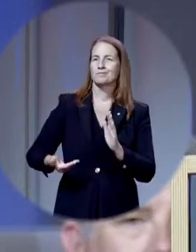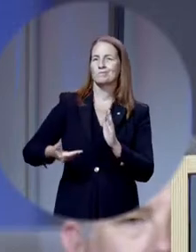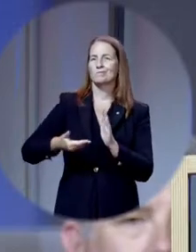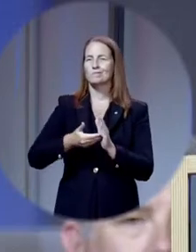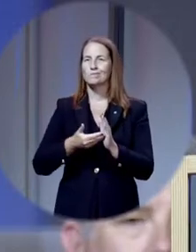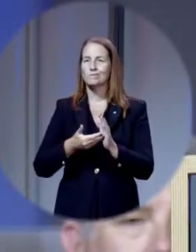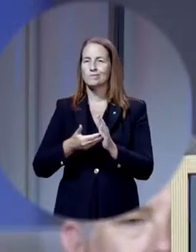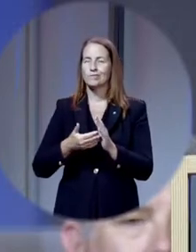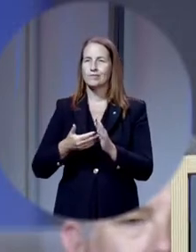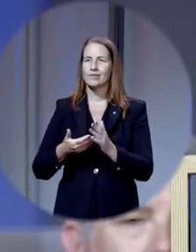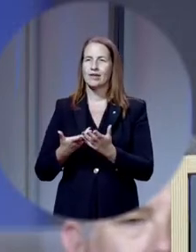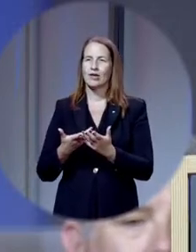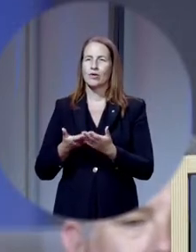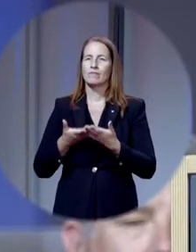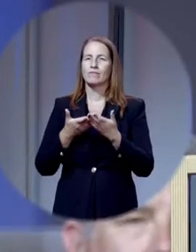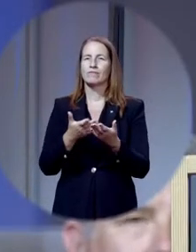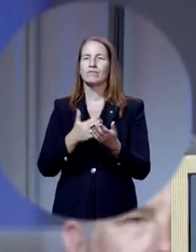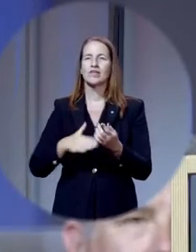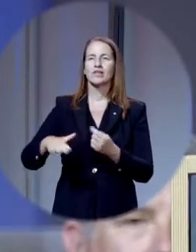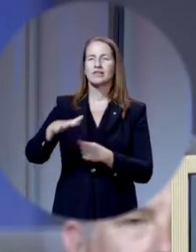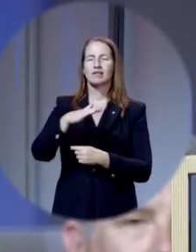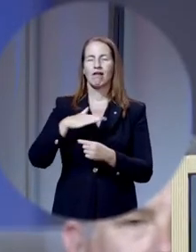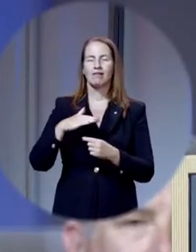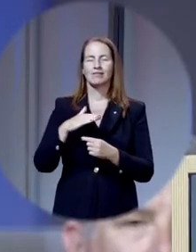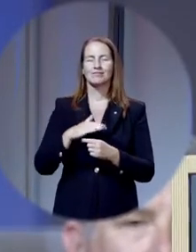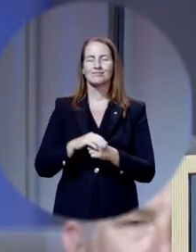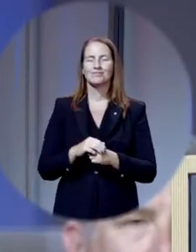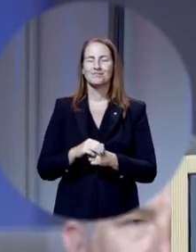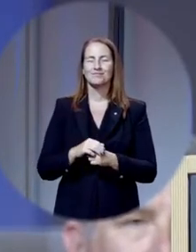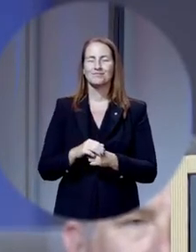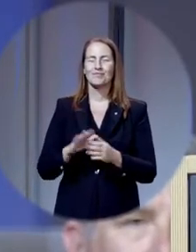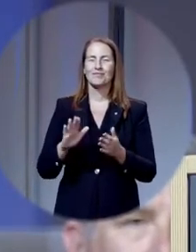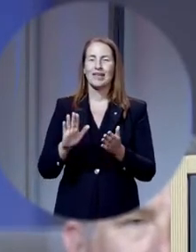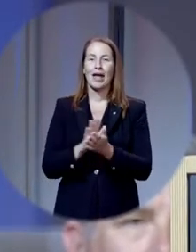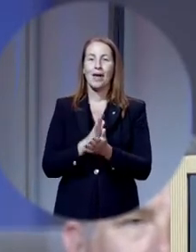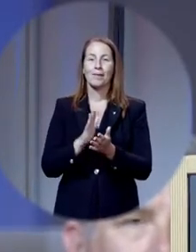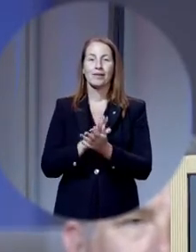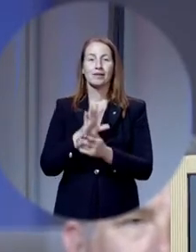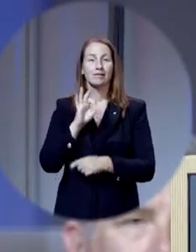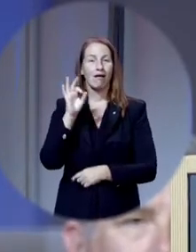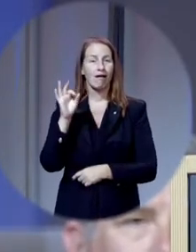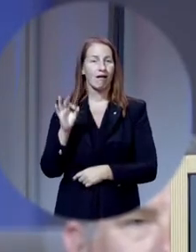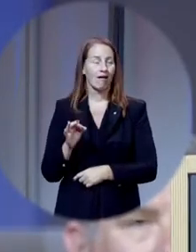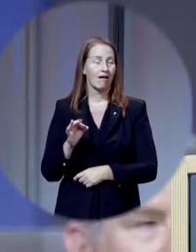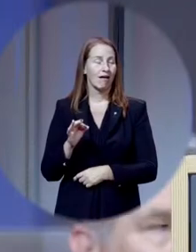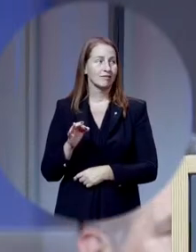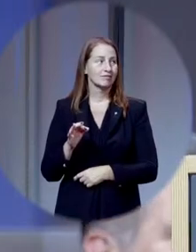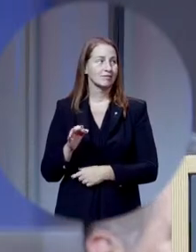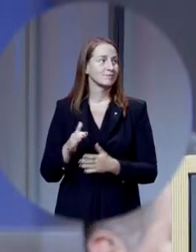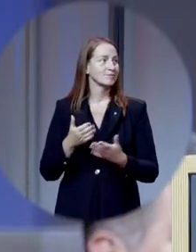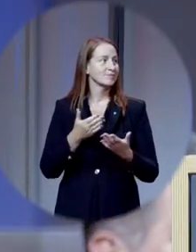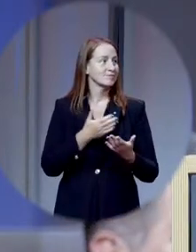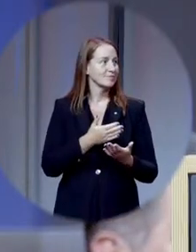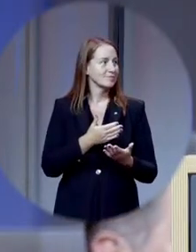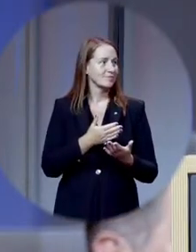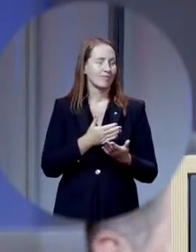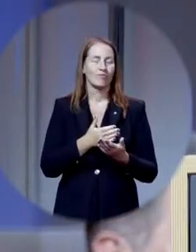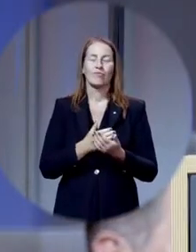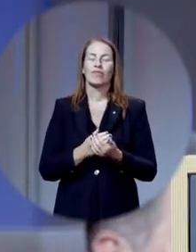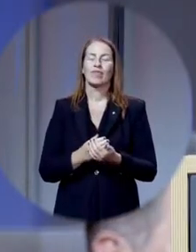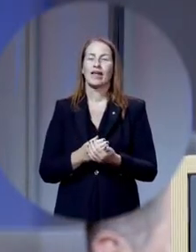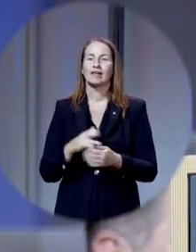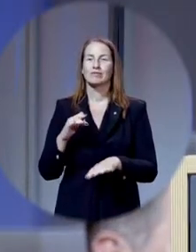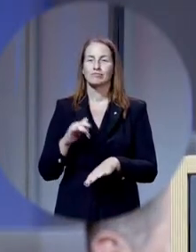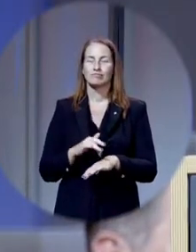society. So I am delighted to invite Ermi Carlson to give the address to present our